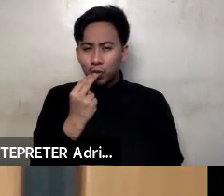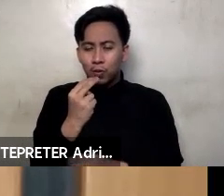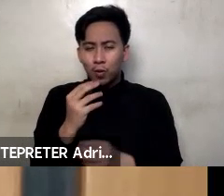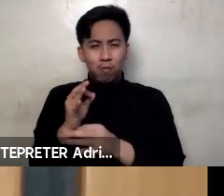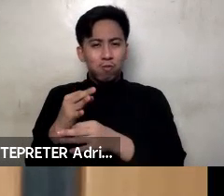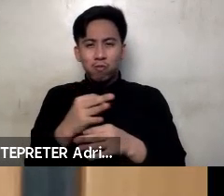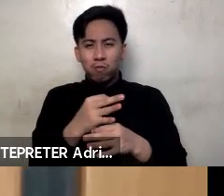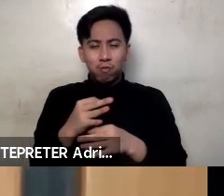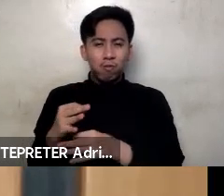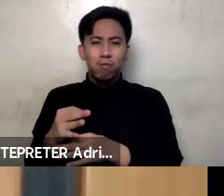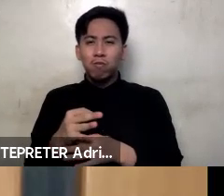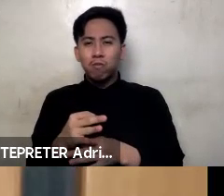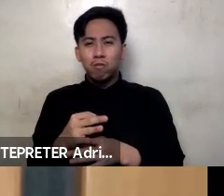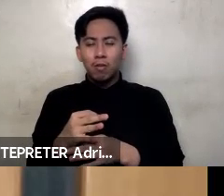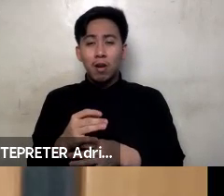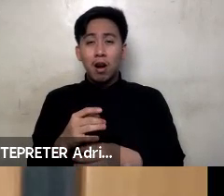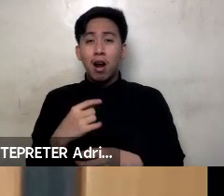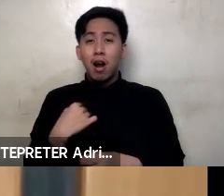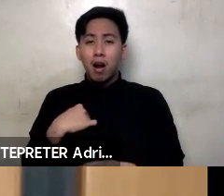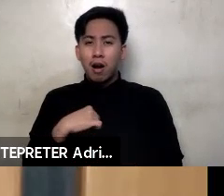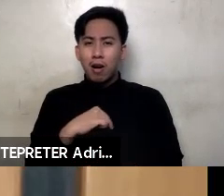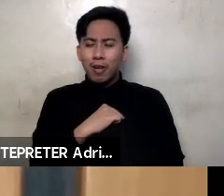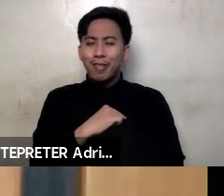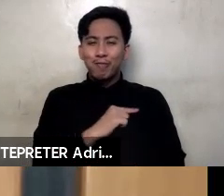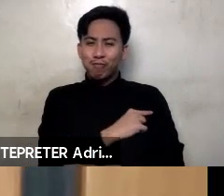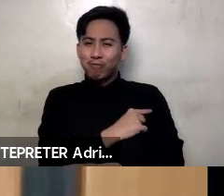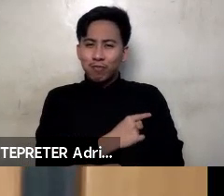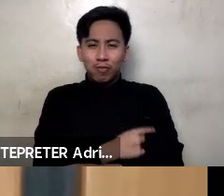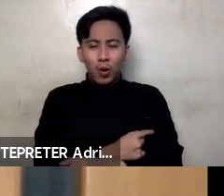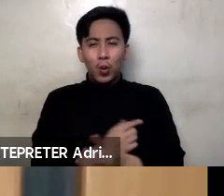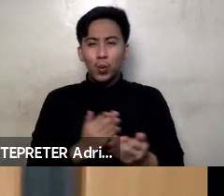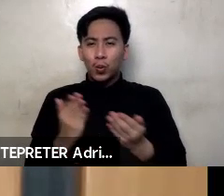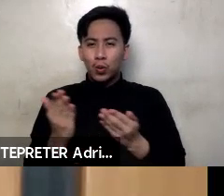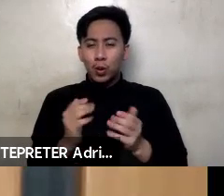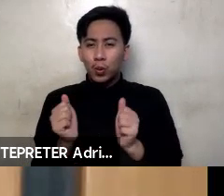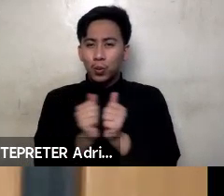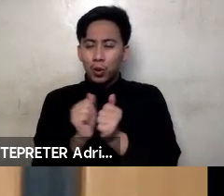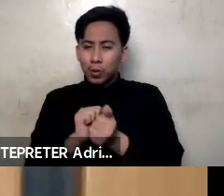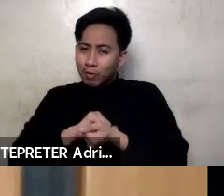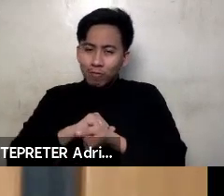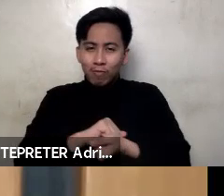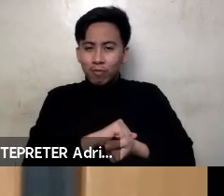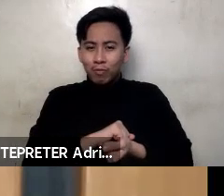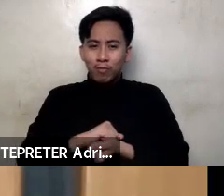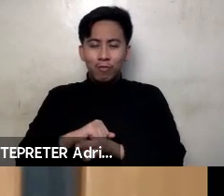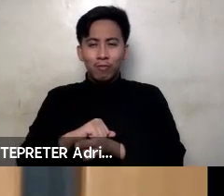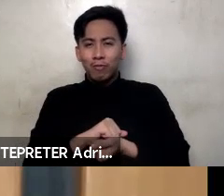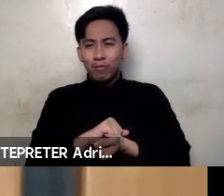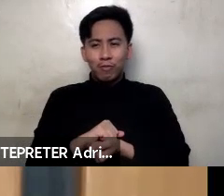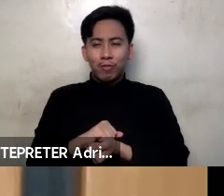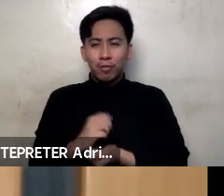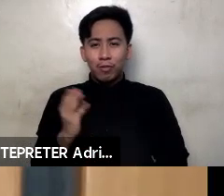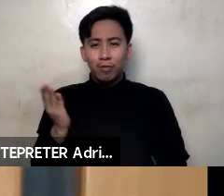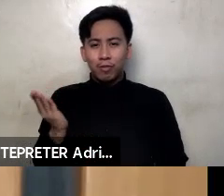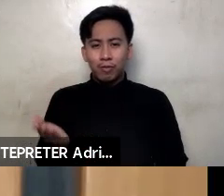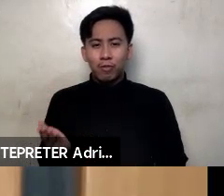capacity building efforts with our very supportive partners, Swilig Family Foundation, Nutrition